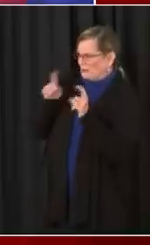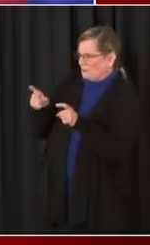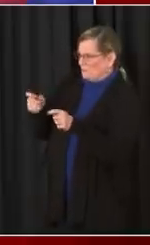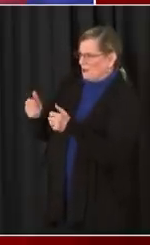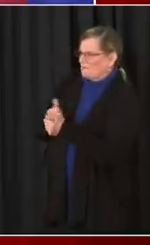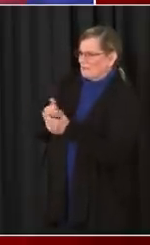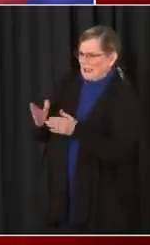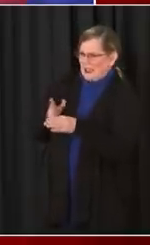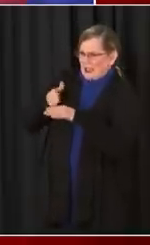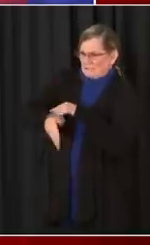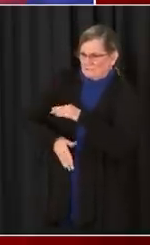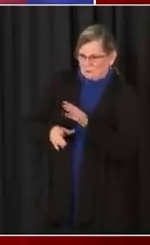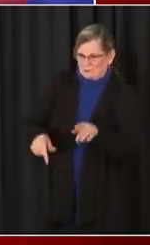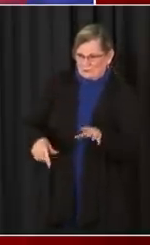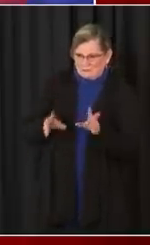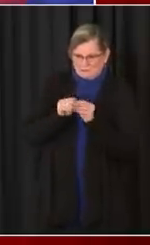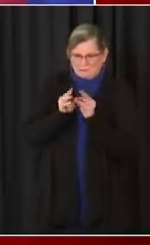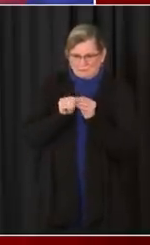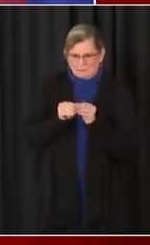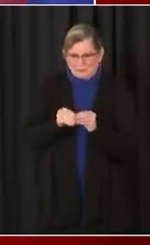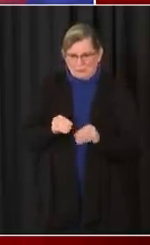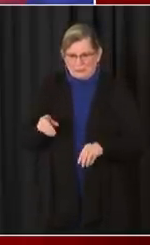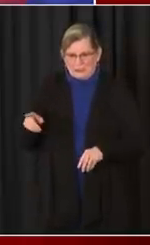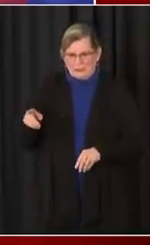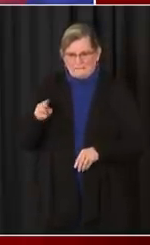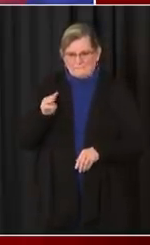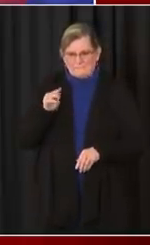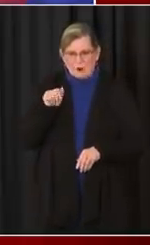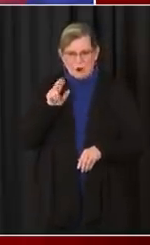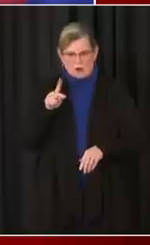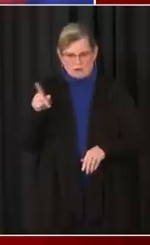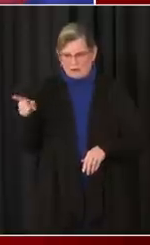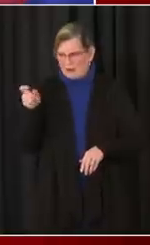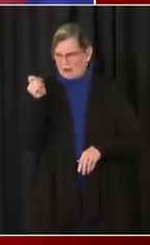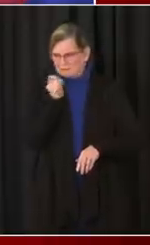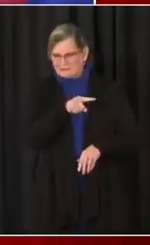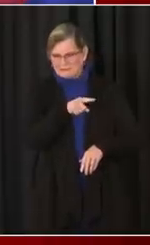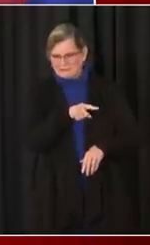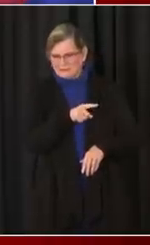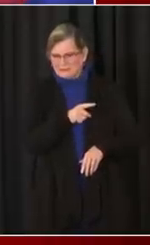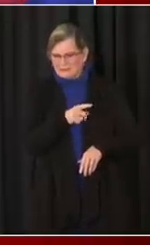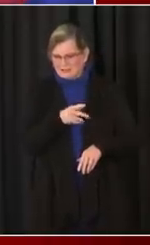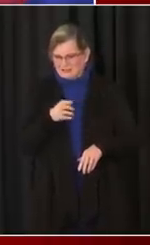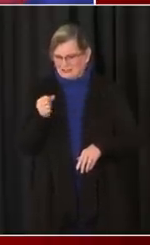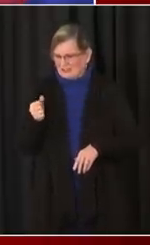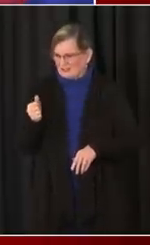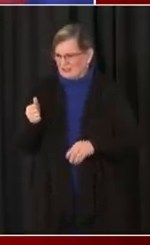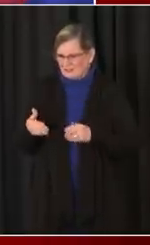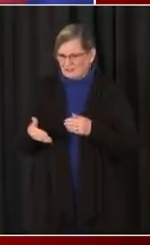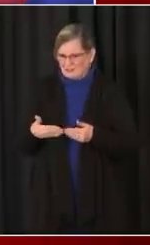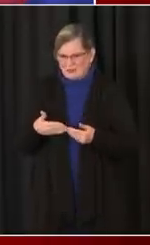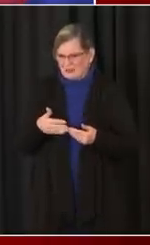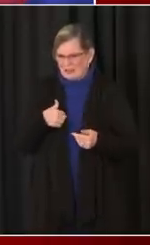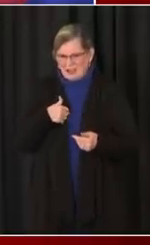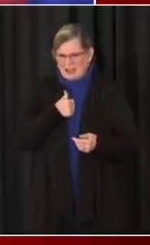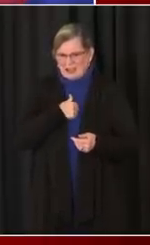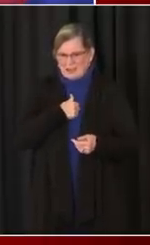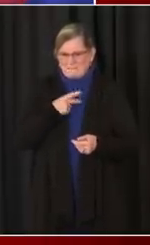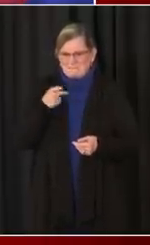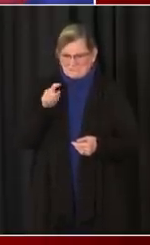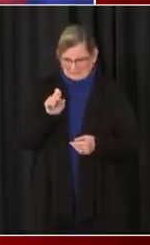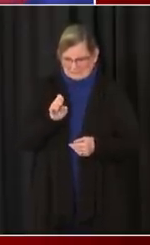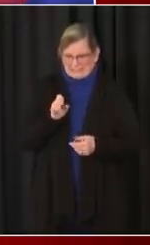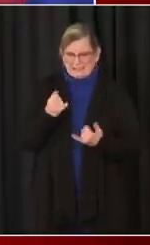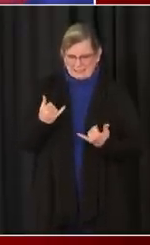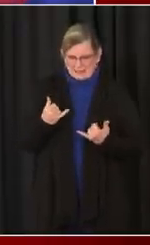Okay, thank you. Mayor Bowser, given yesterday, I mean, I was Can out you on the just- streets. I saw Can you MP just introduce yourself Pete before? Montine with CNN. Saw